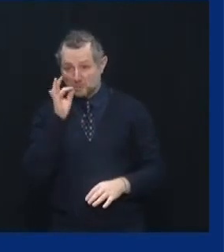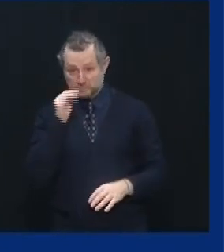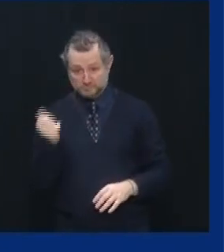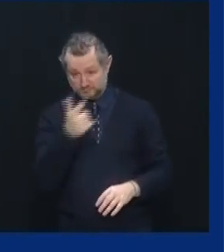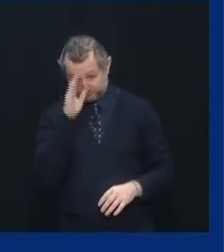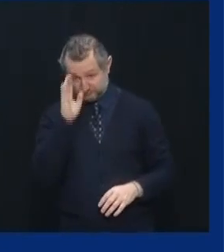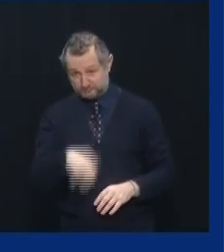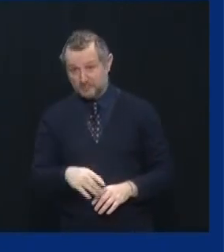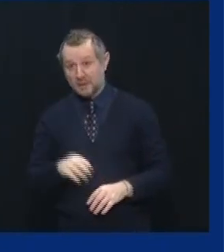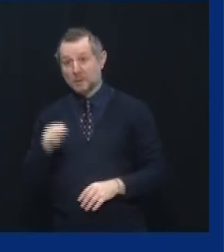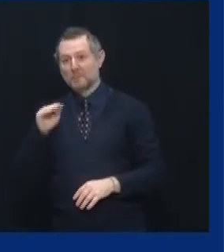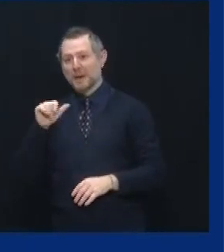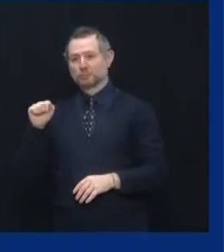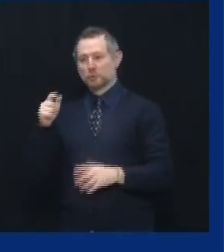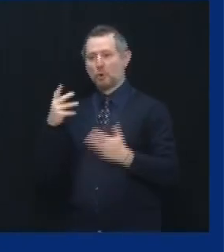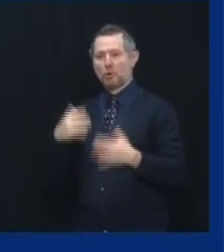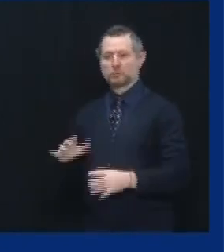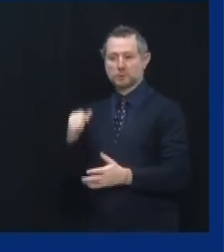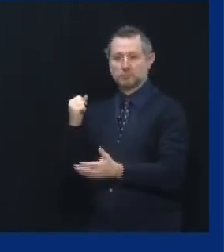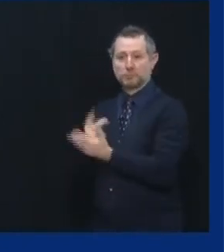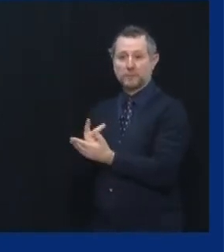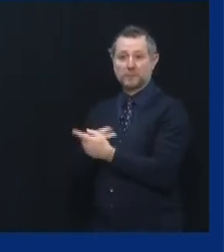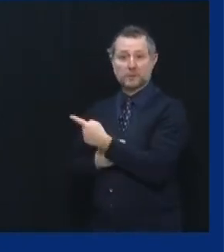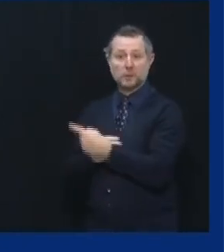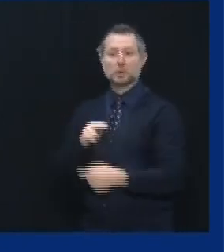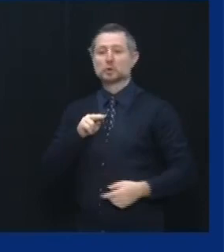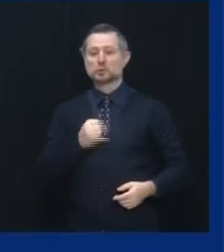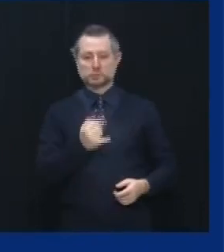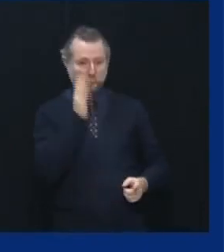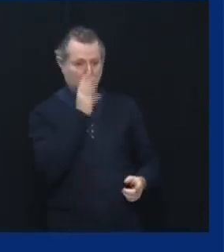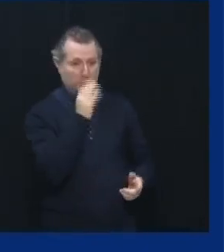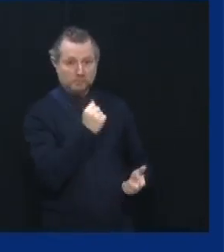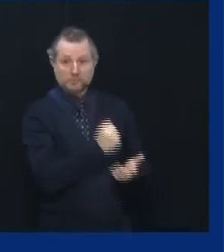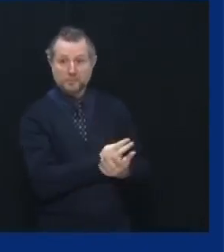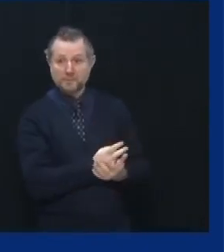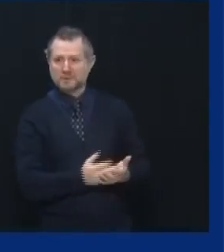is going to legalize marijuana, so what are we really talking about at this point?